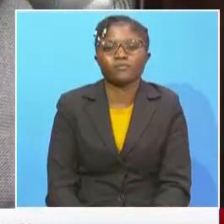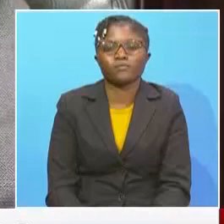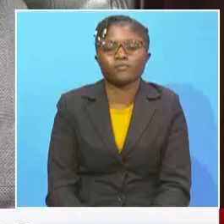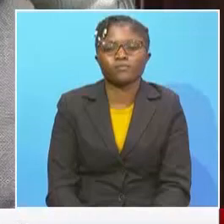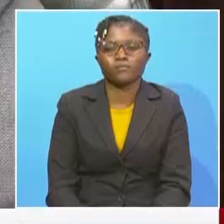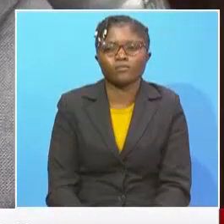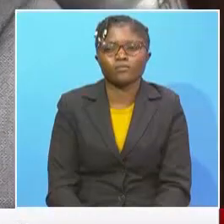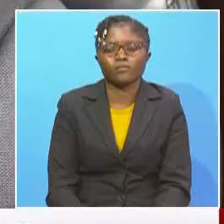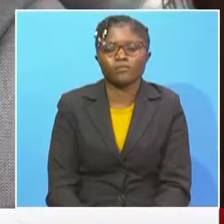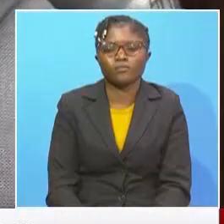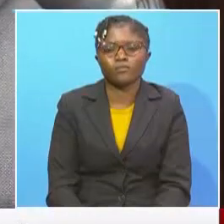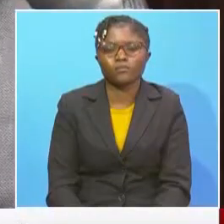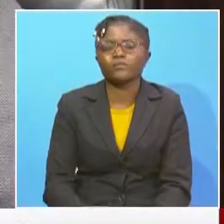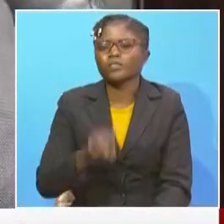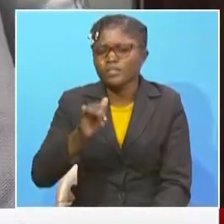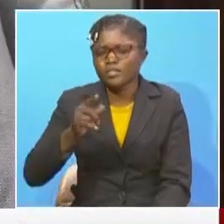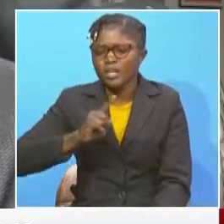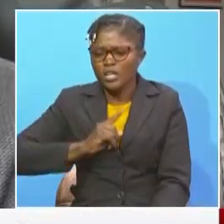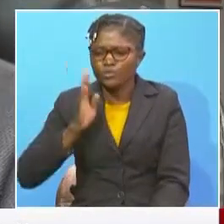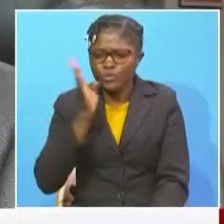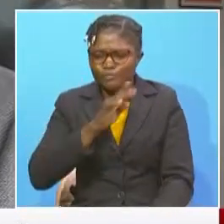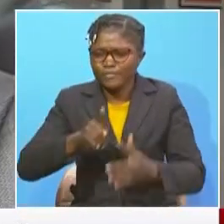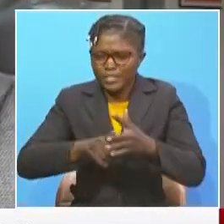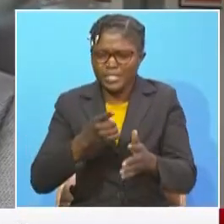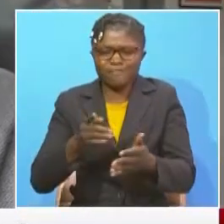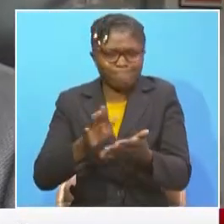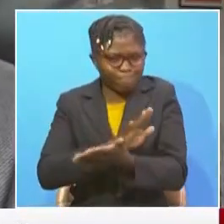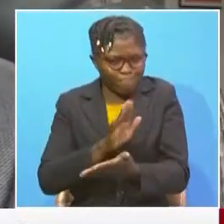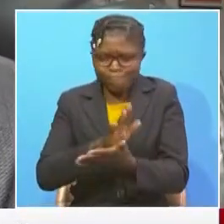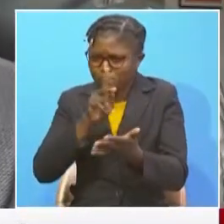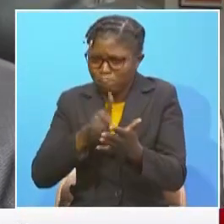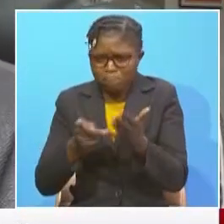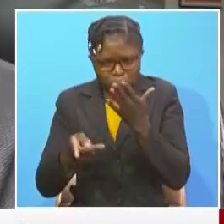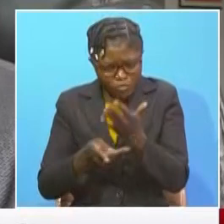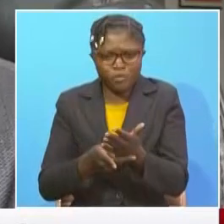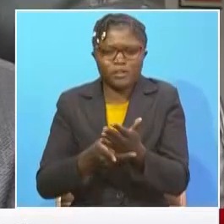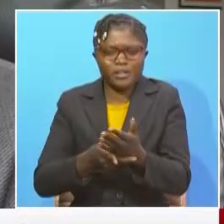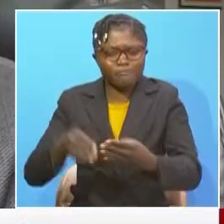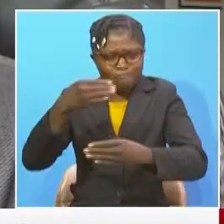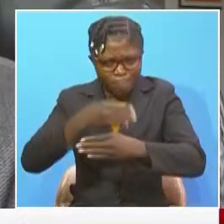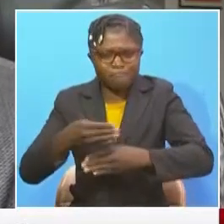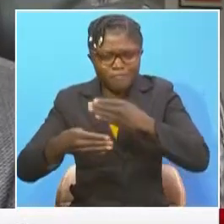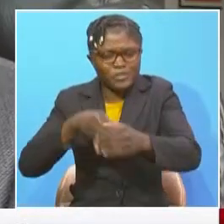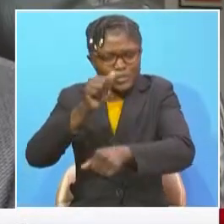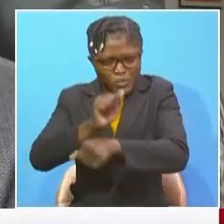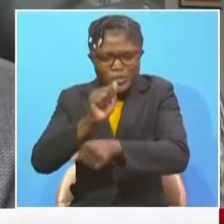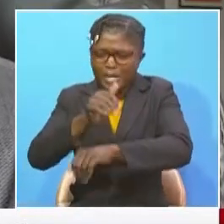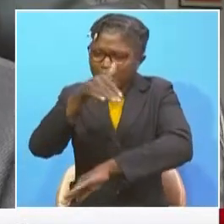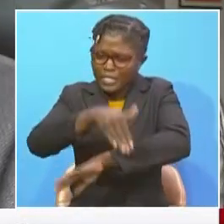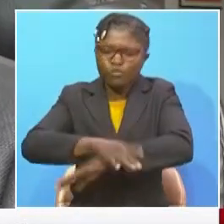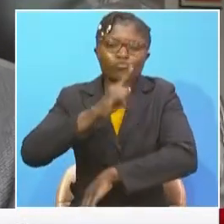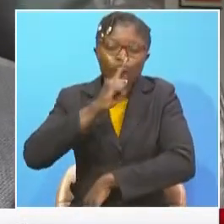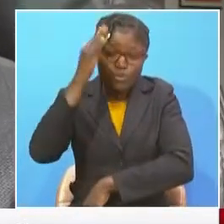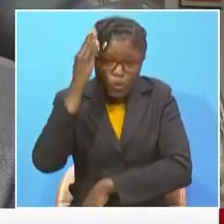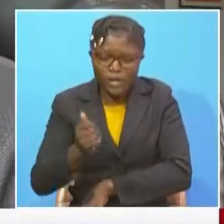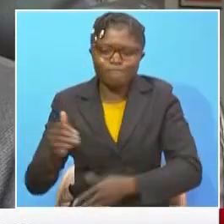the clearing and grubbing has been ongoing. And in most cases, the contractor is even working in the night, just to ensure that we catch